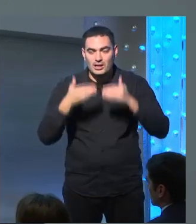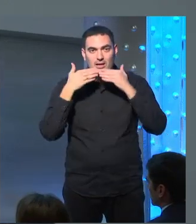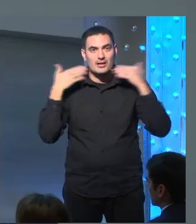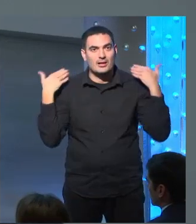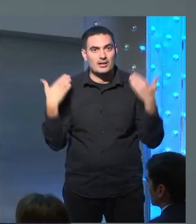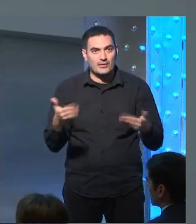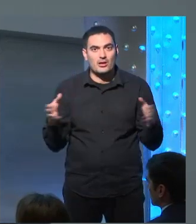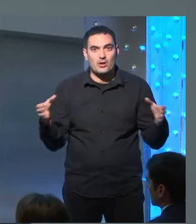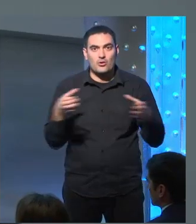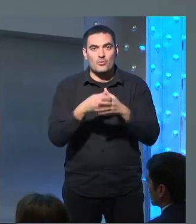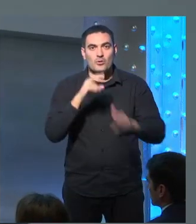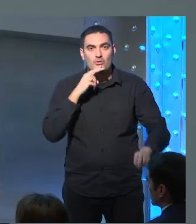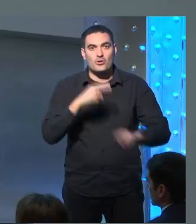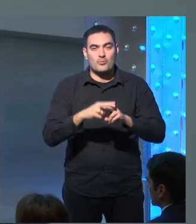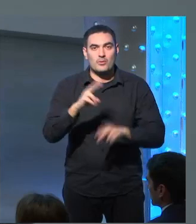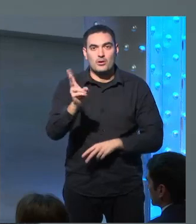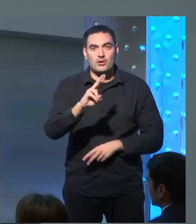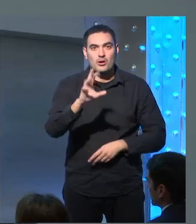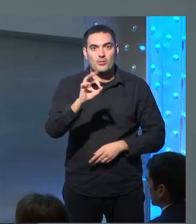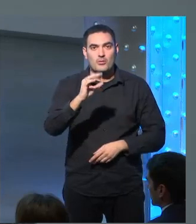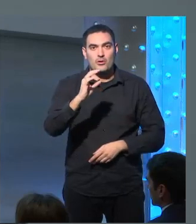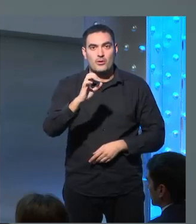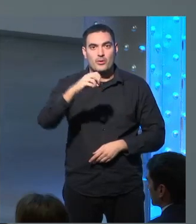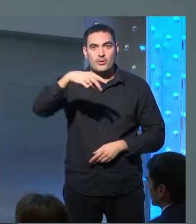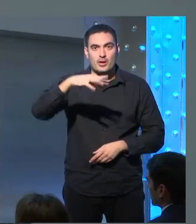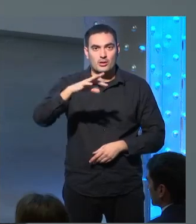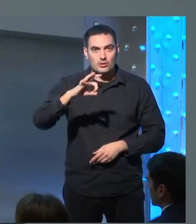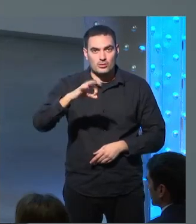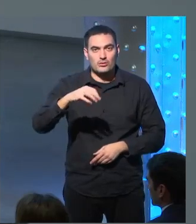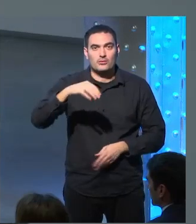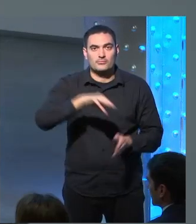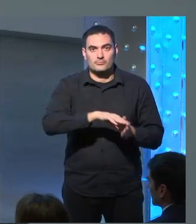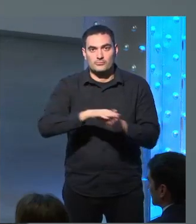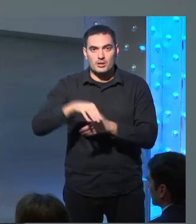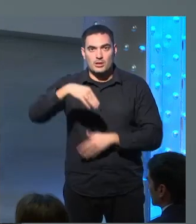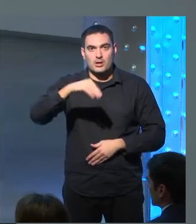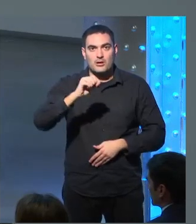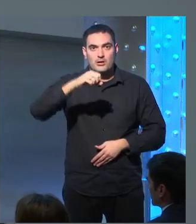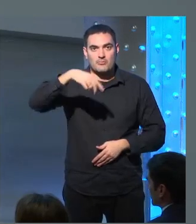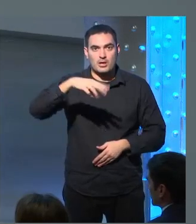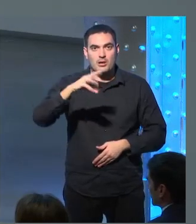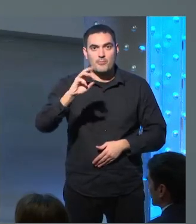idea, who came up with the idea of putting it together. Thank you to Vocento, to